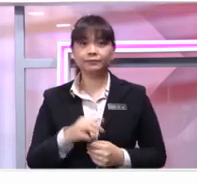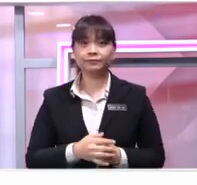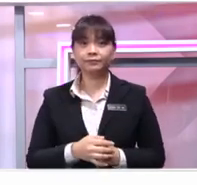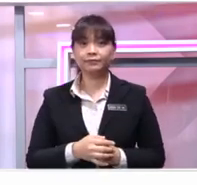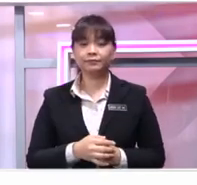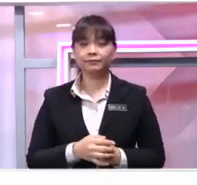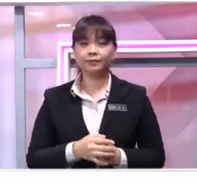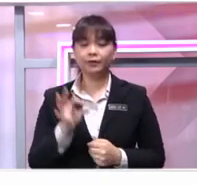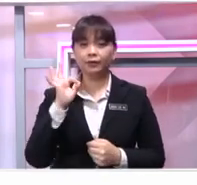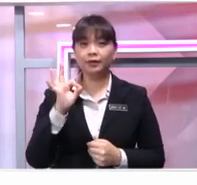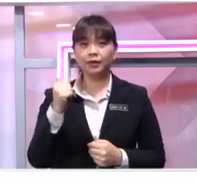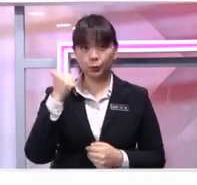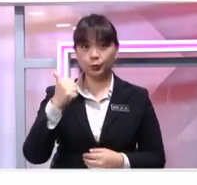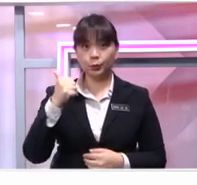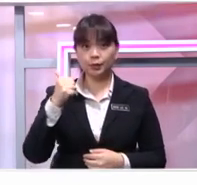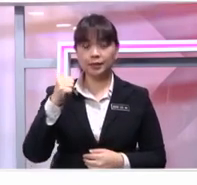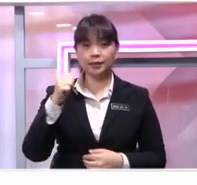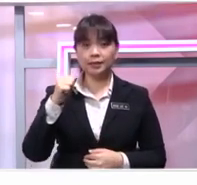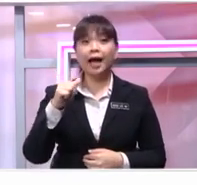Okay, good, Ahnaf.